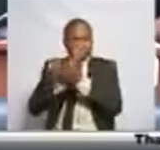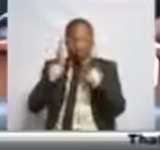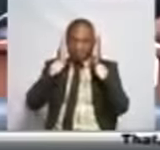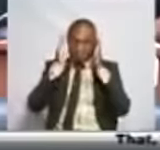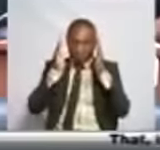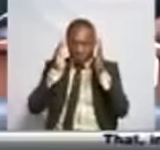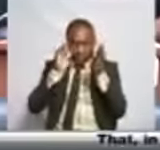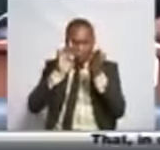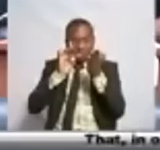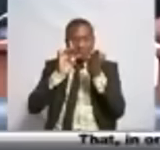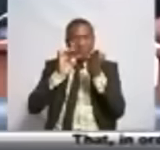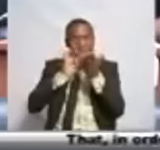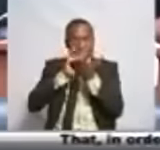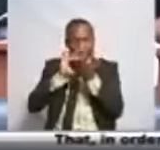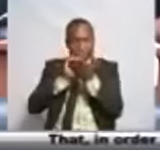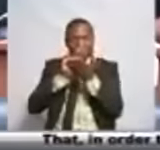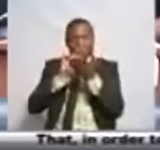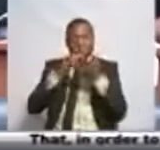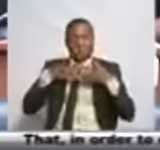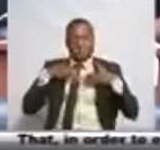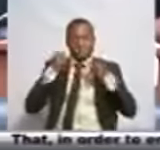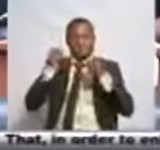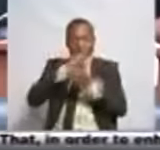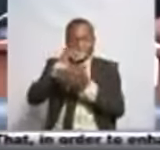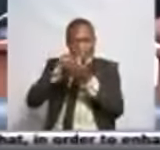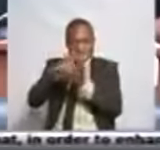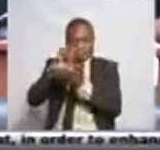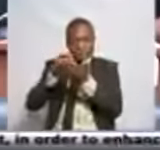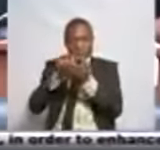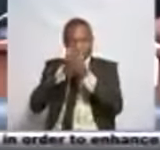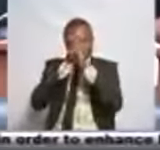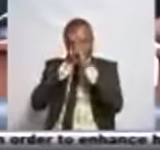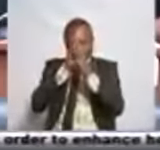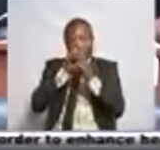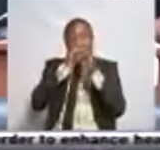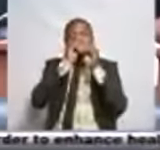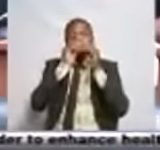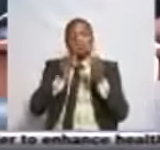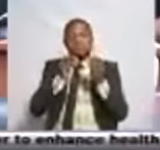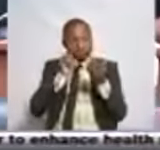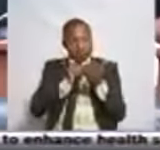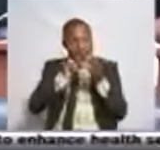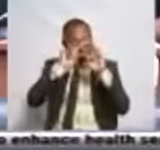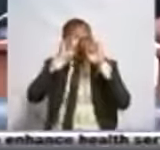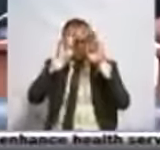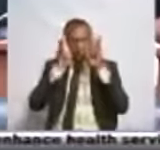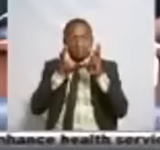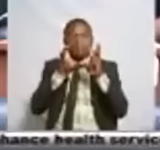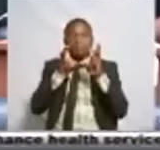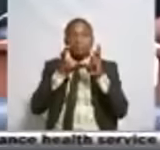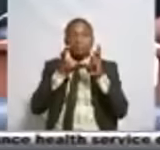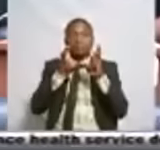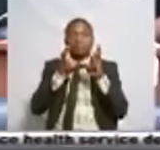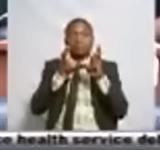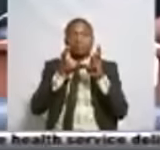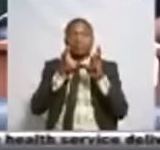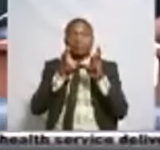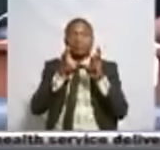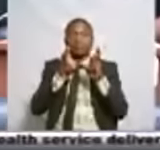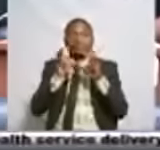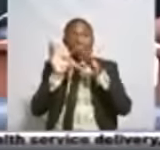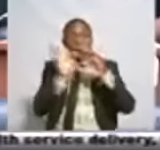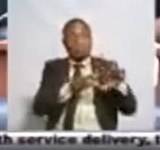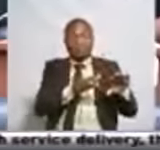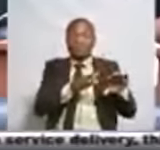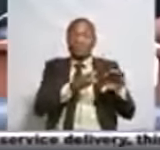from the medical facilities. Mr. Speaker, this motion leaves me very